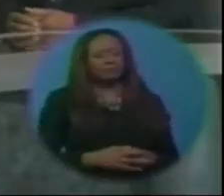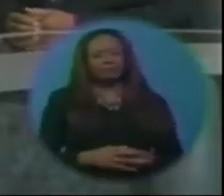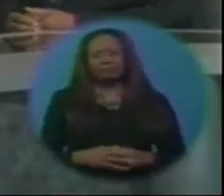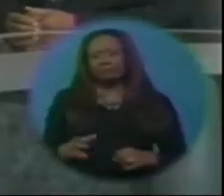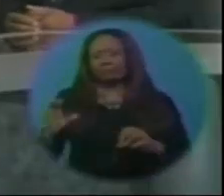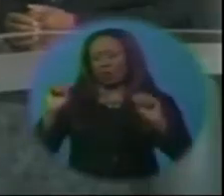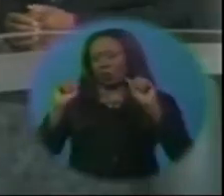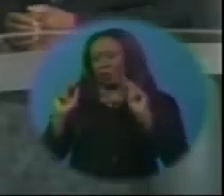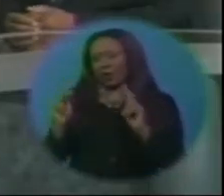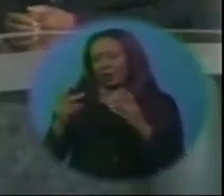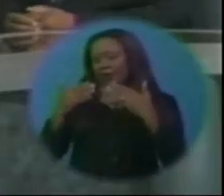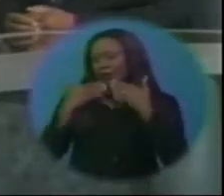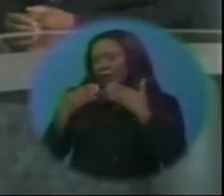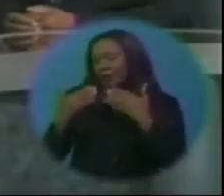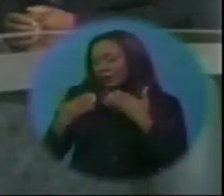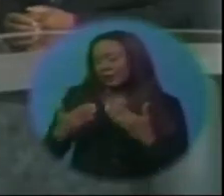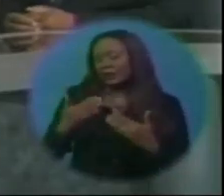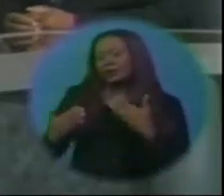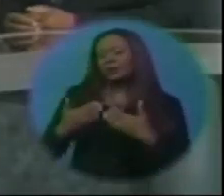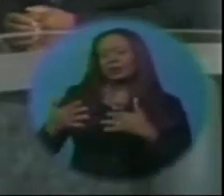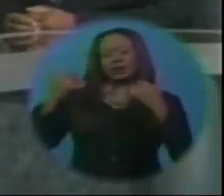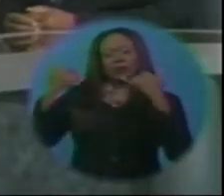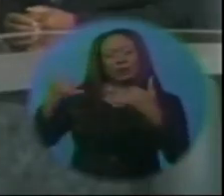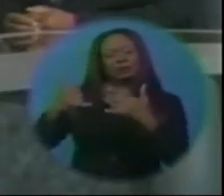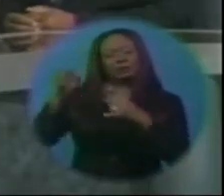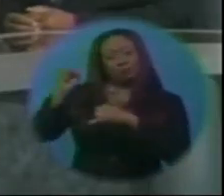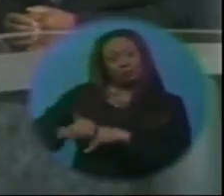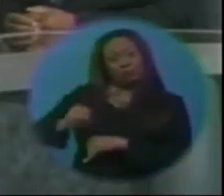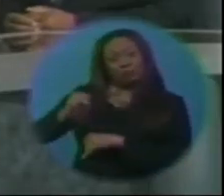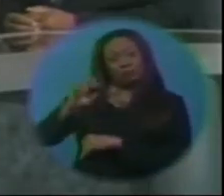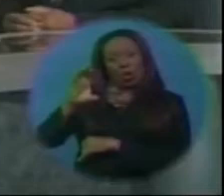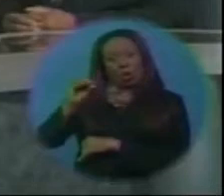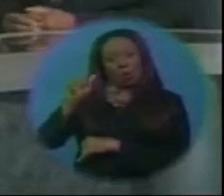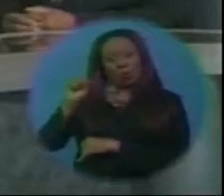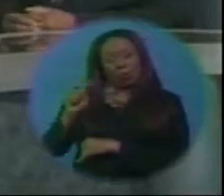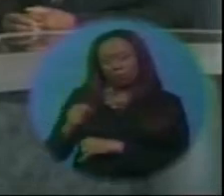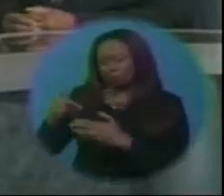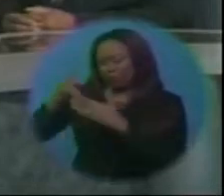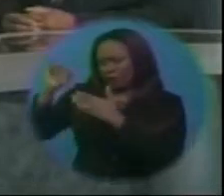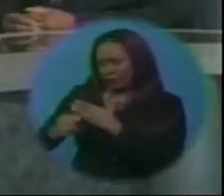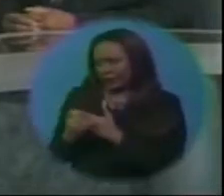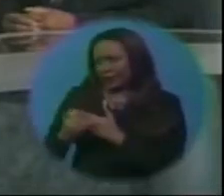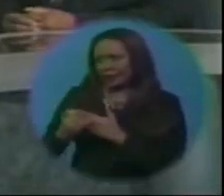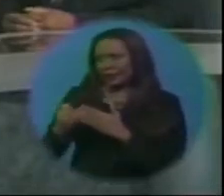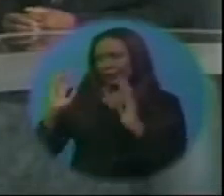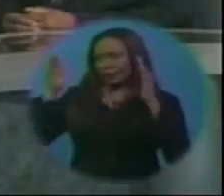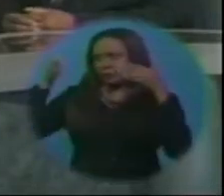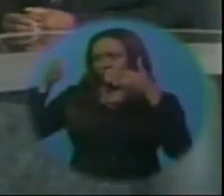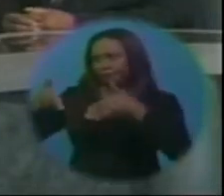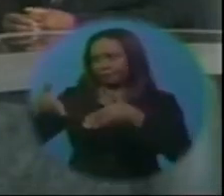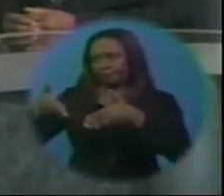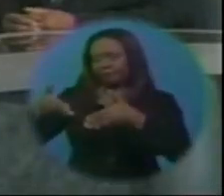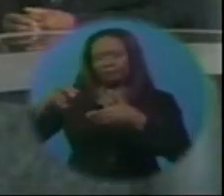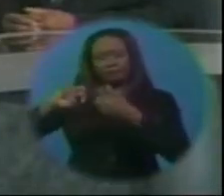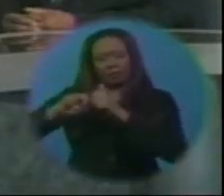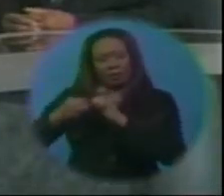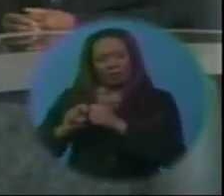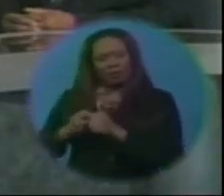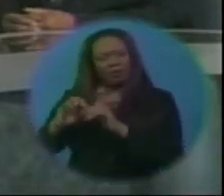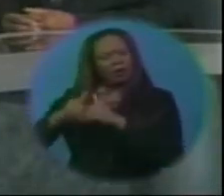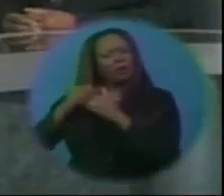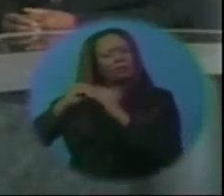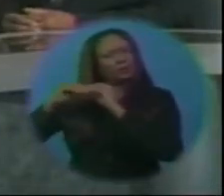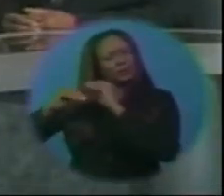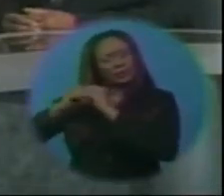hot button issue of the day, the South Coast Sewage Project, the problems there and how you're going about fixing it. Now,